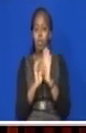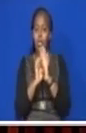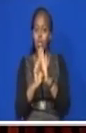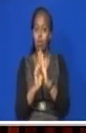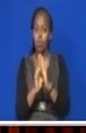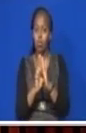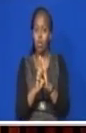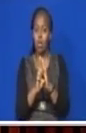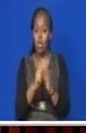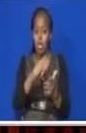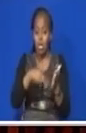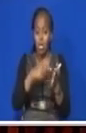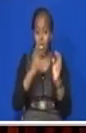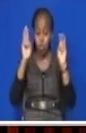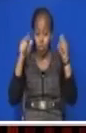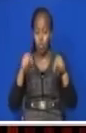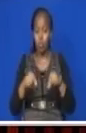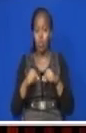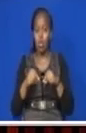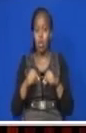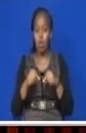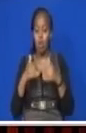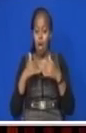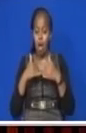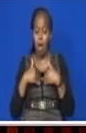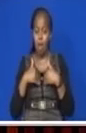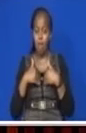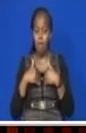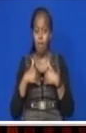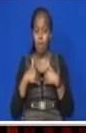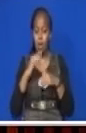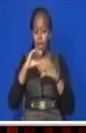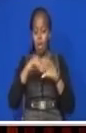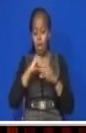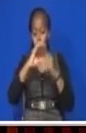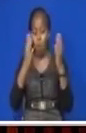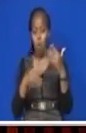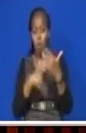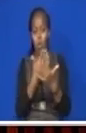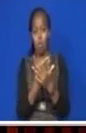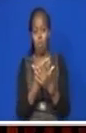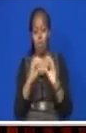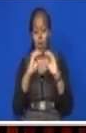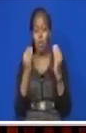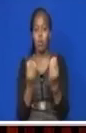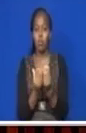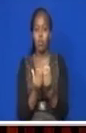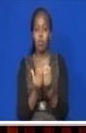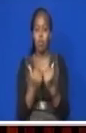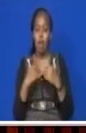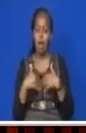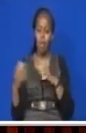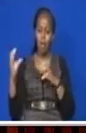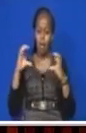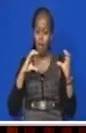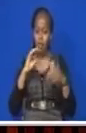all the classes, okay? All classes have got physical environment. They have got physical features, they have got climate,